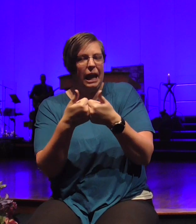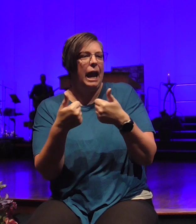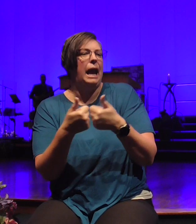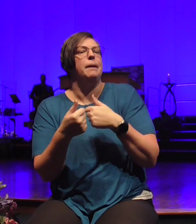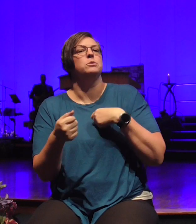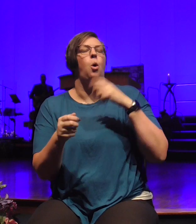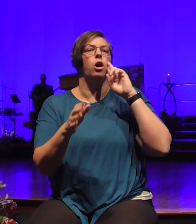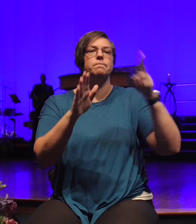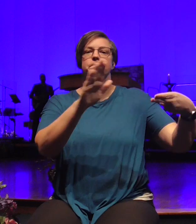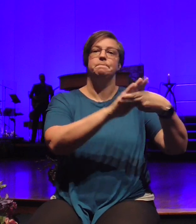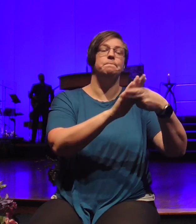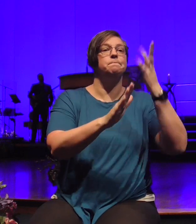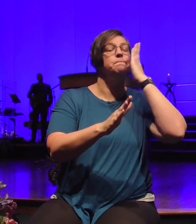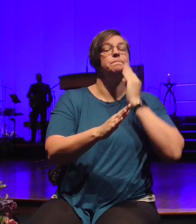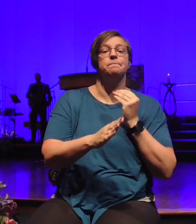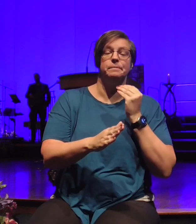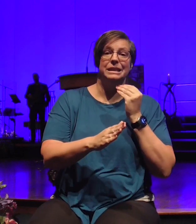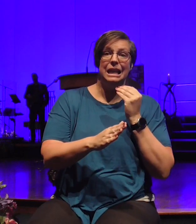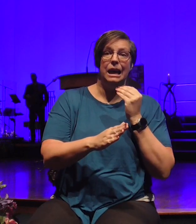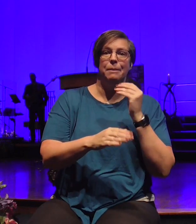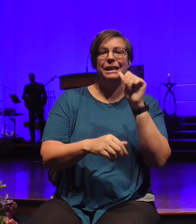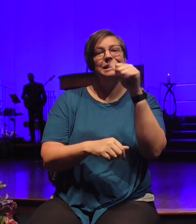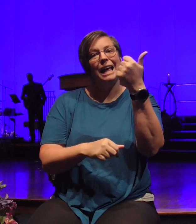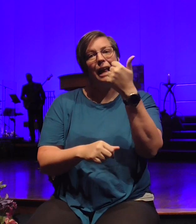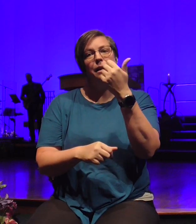sleep 10% happier.